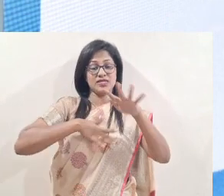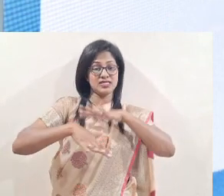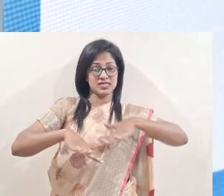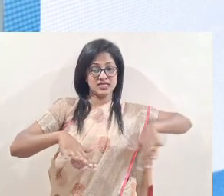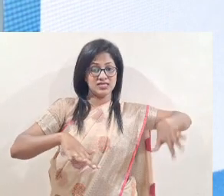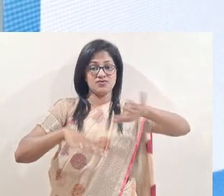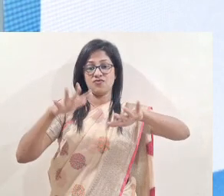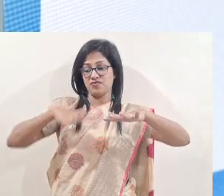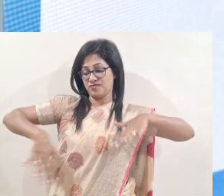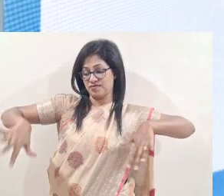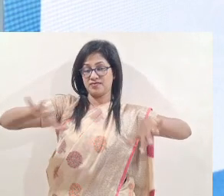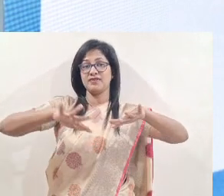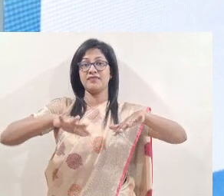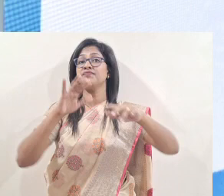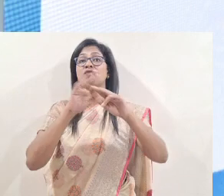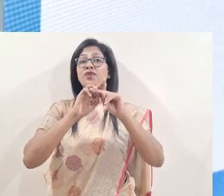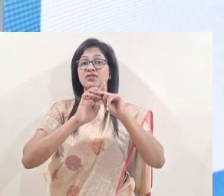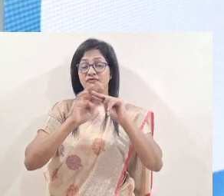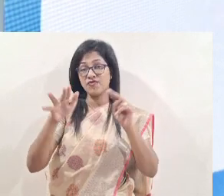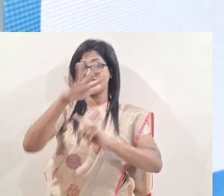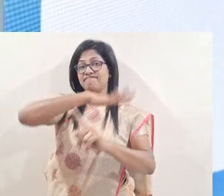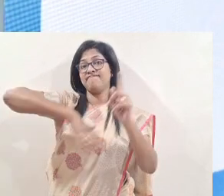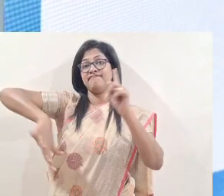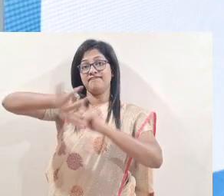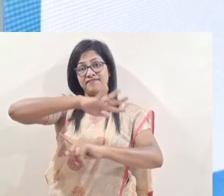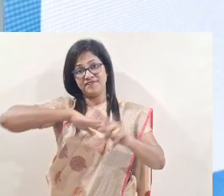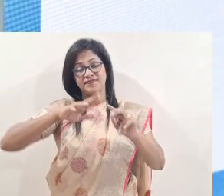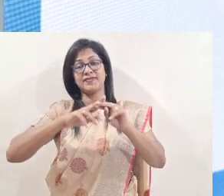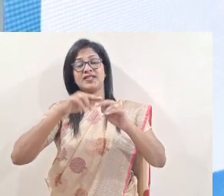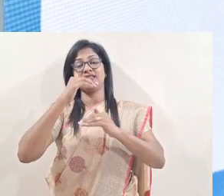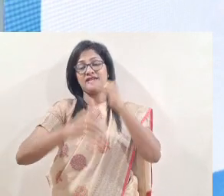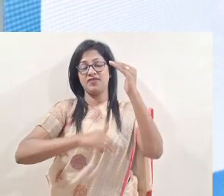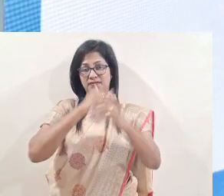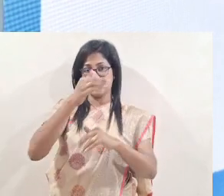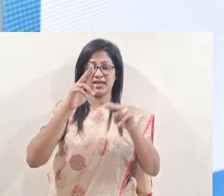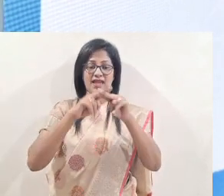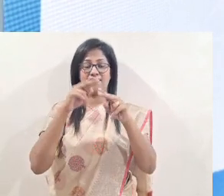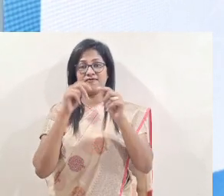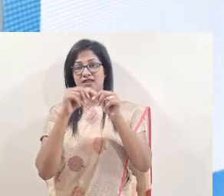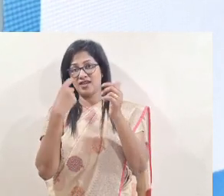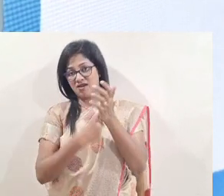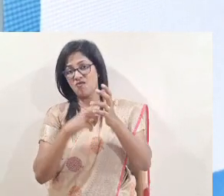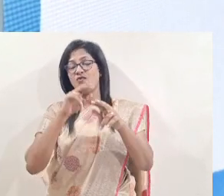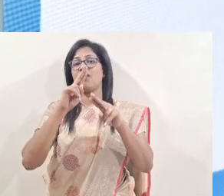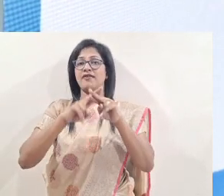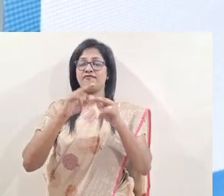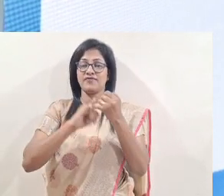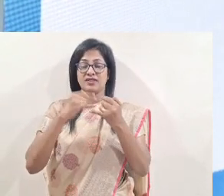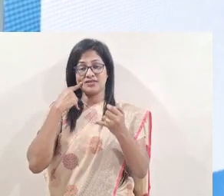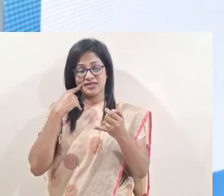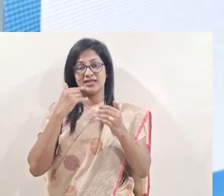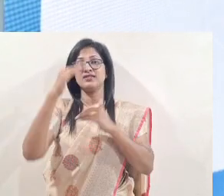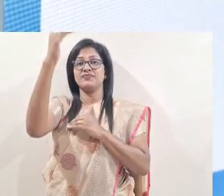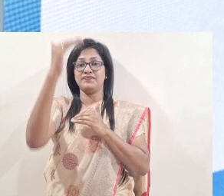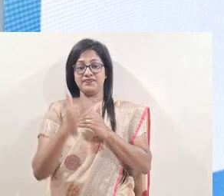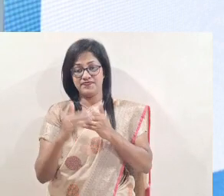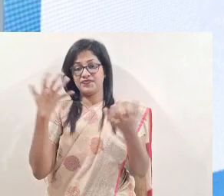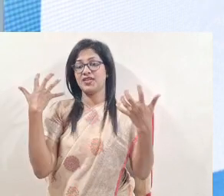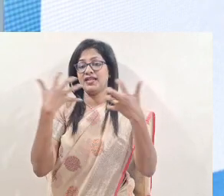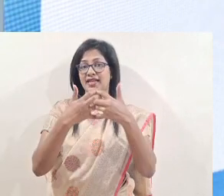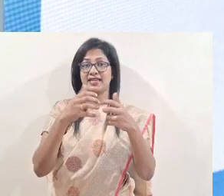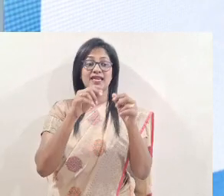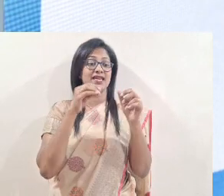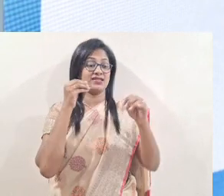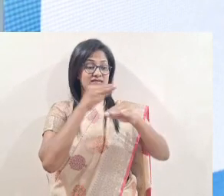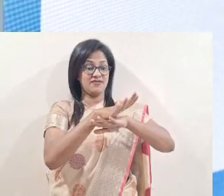means the entire development or the FAR or FSI that has been relaxed will be applicable only to the influence zone area.